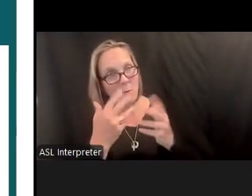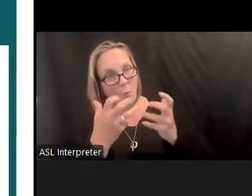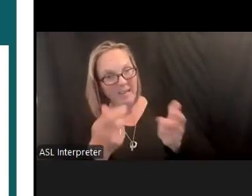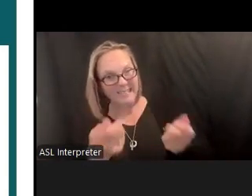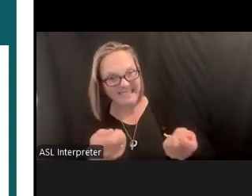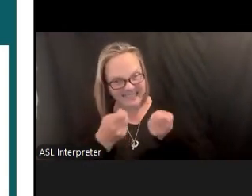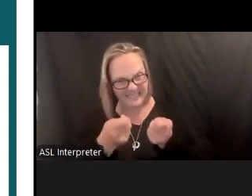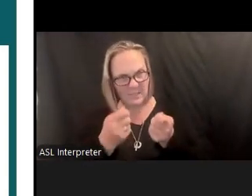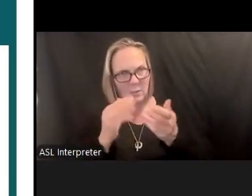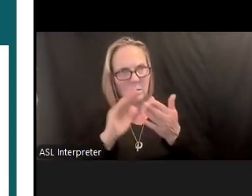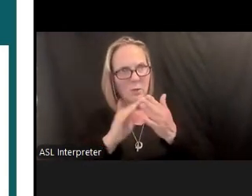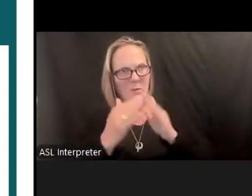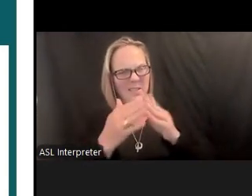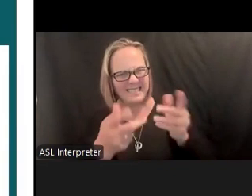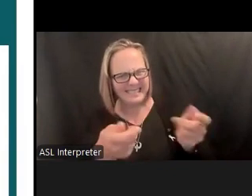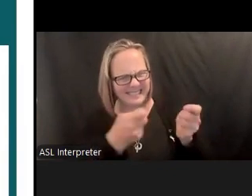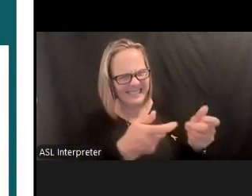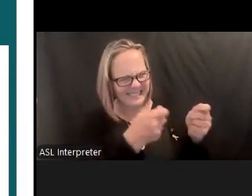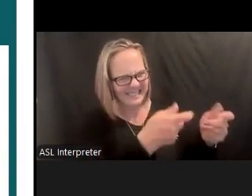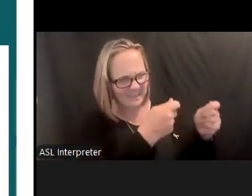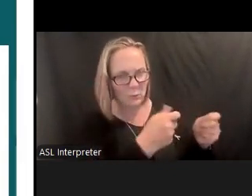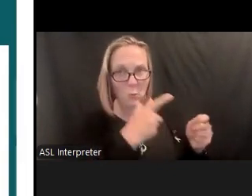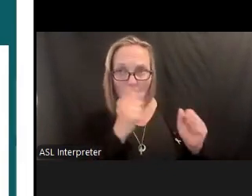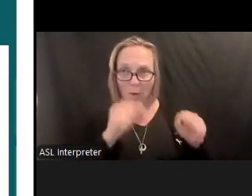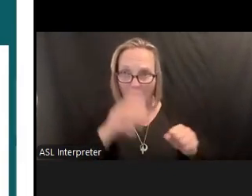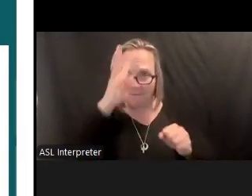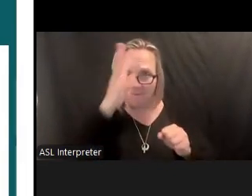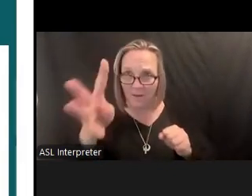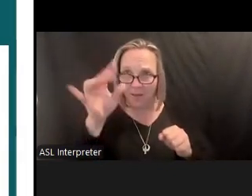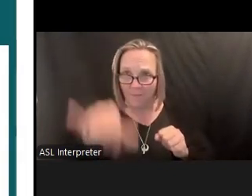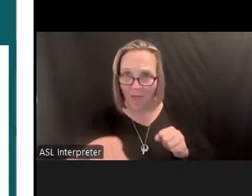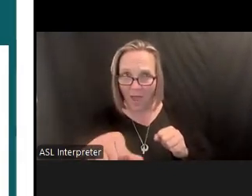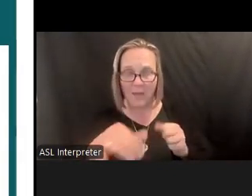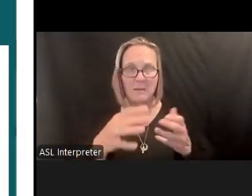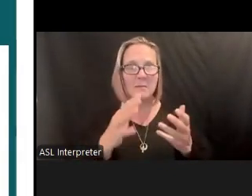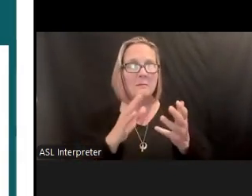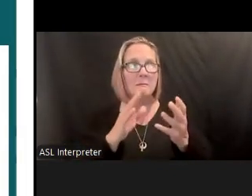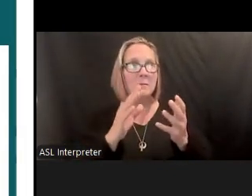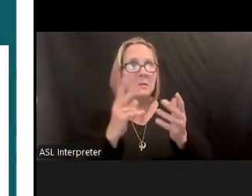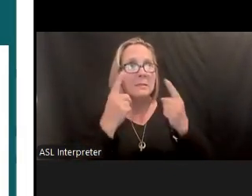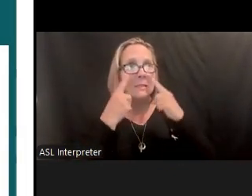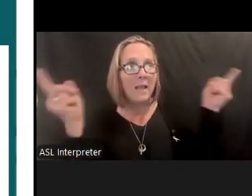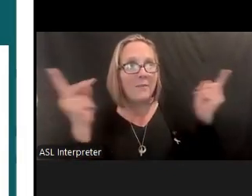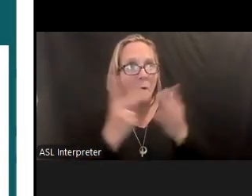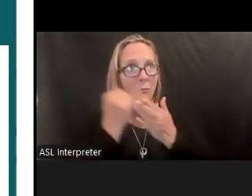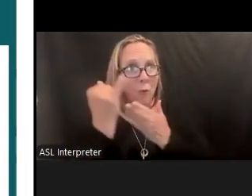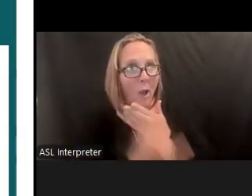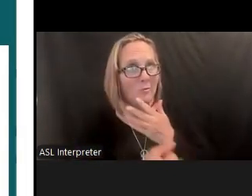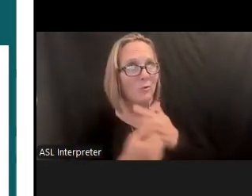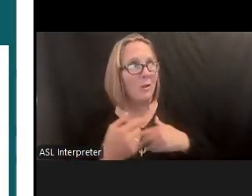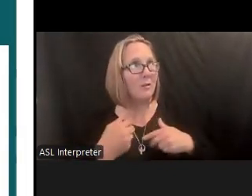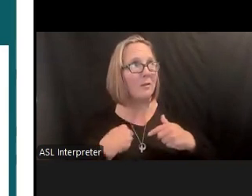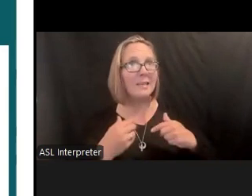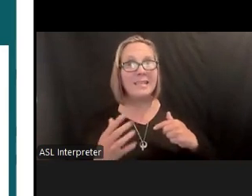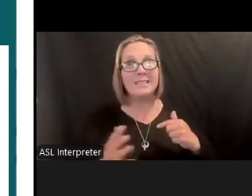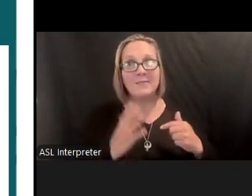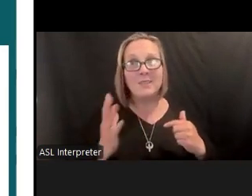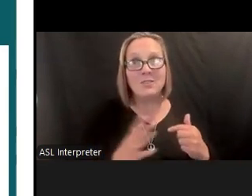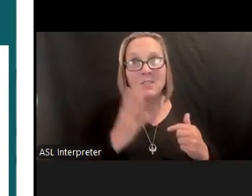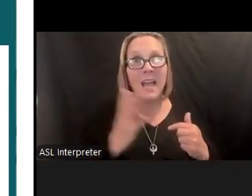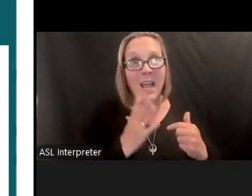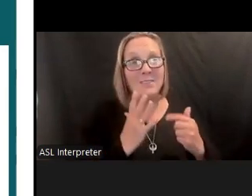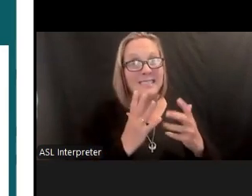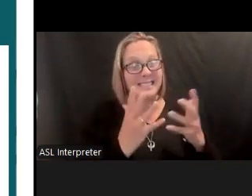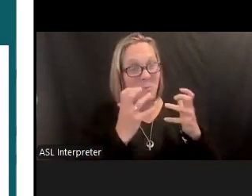a development like this needs to be successful and to have the kind of sophistication that New Yorkers will appreciate. I think